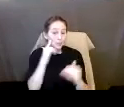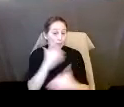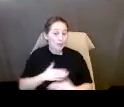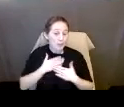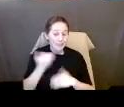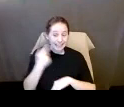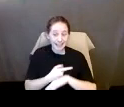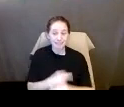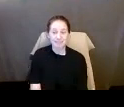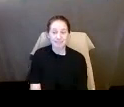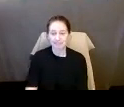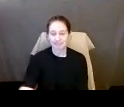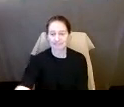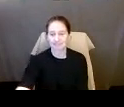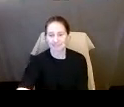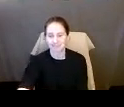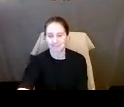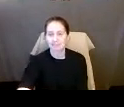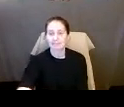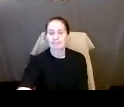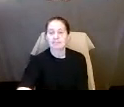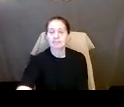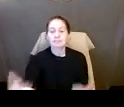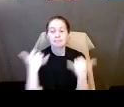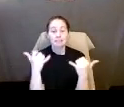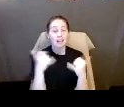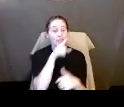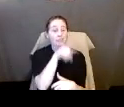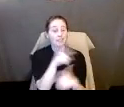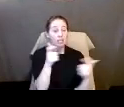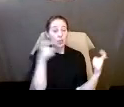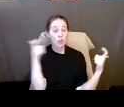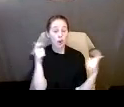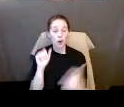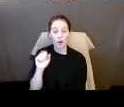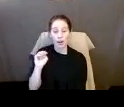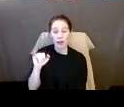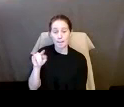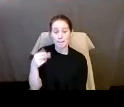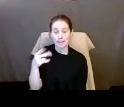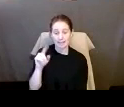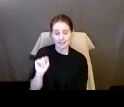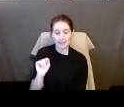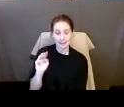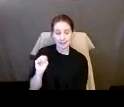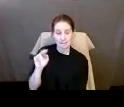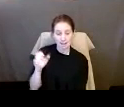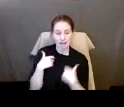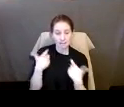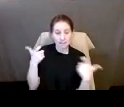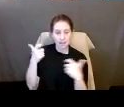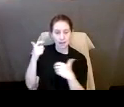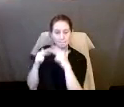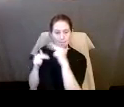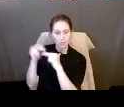too. Okay, now next to each of these very large amethyst mines, there are also very large buildings